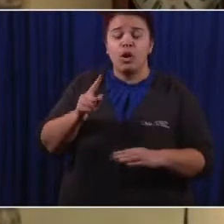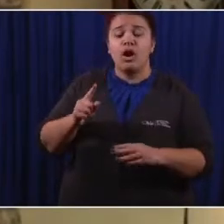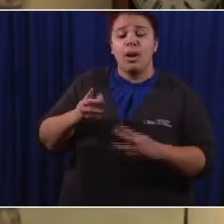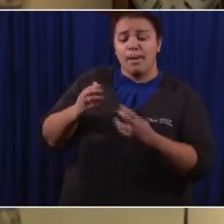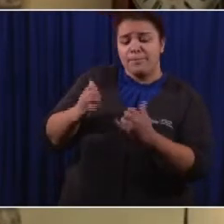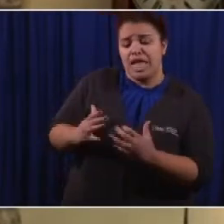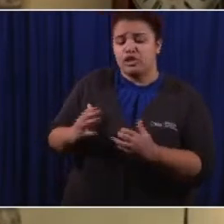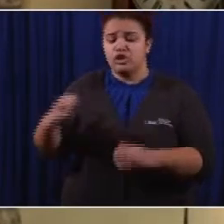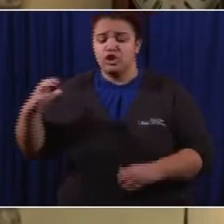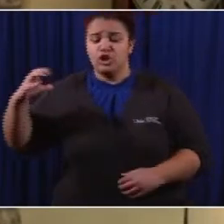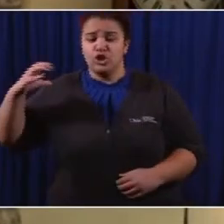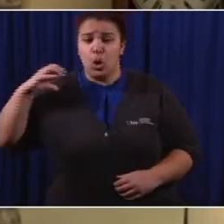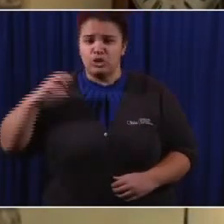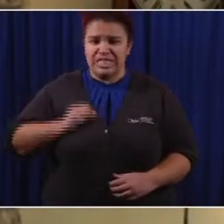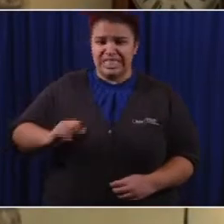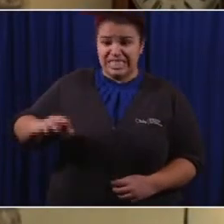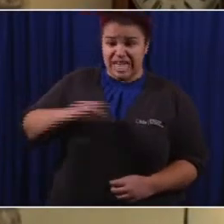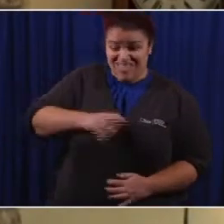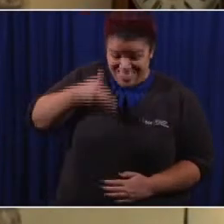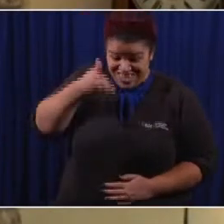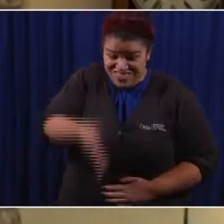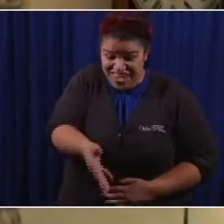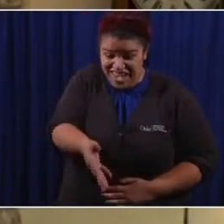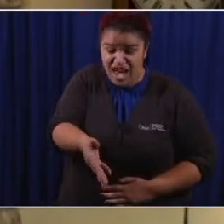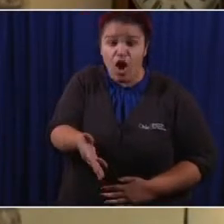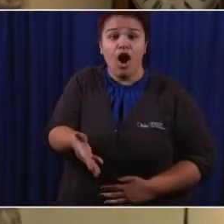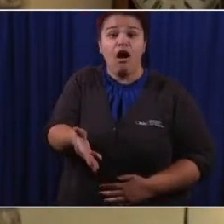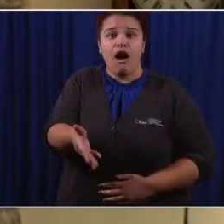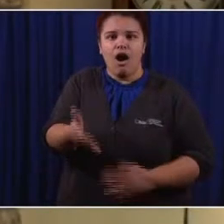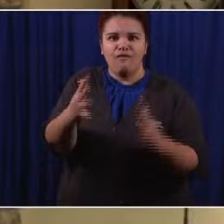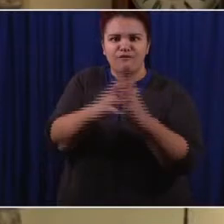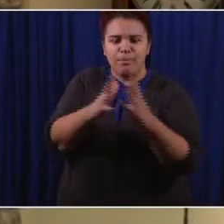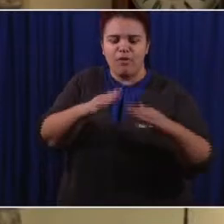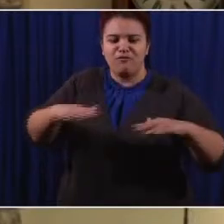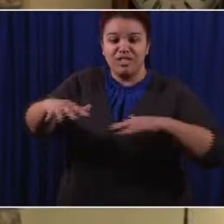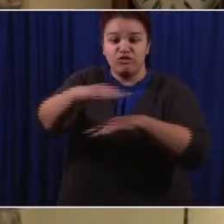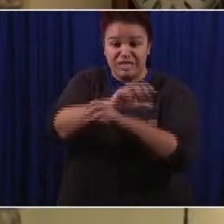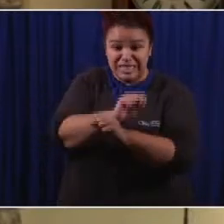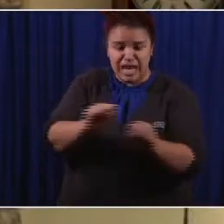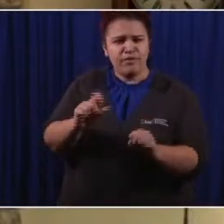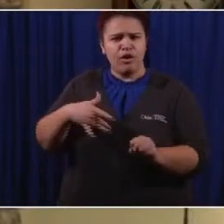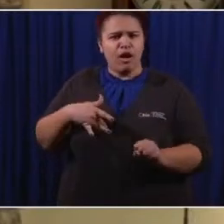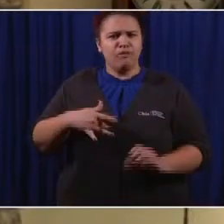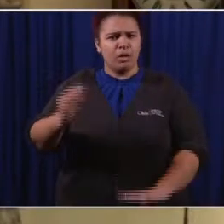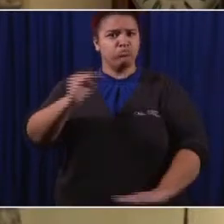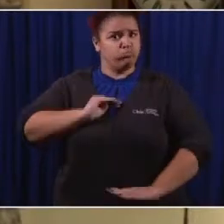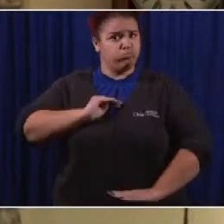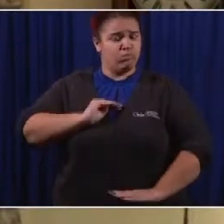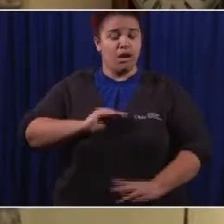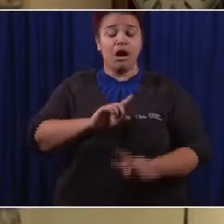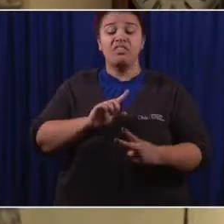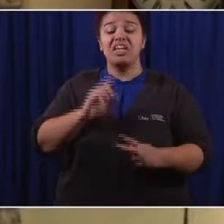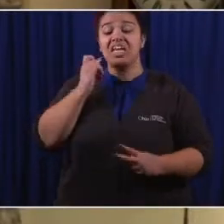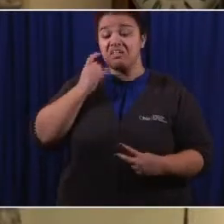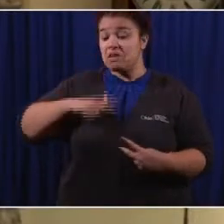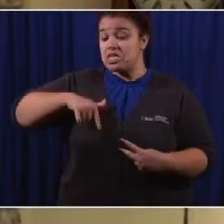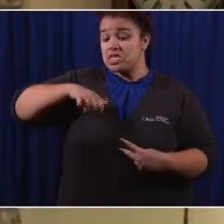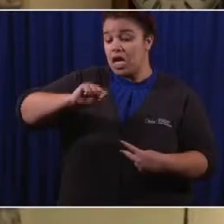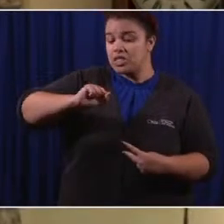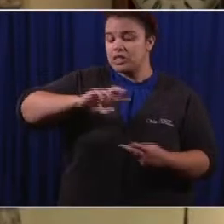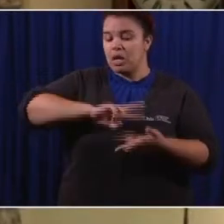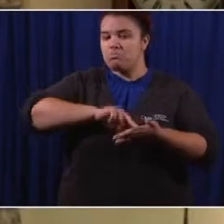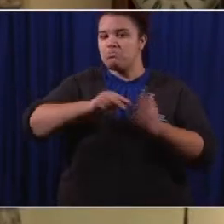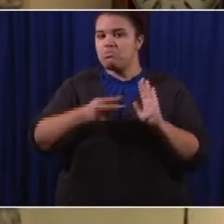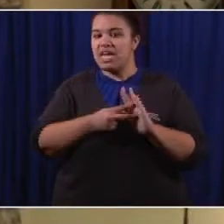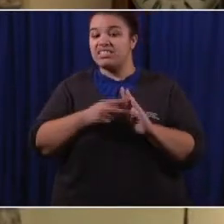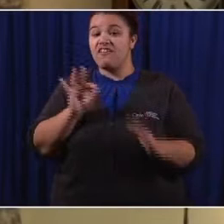on the field safe? And if you feel safe about that, would you support returning fans to the stands,